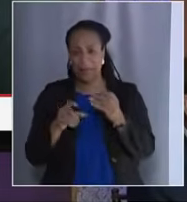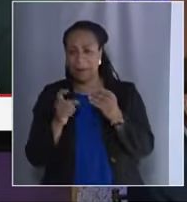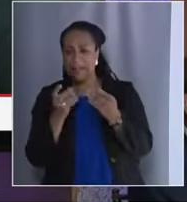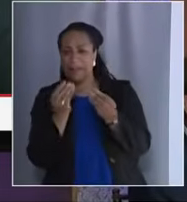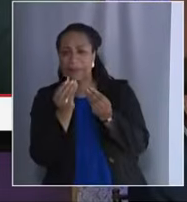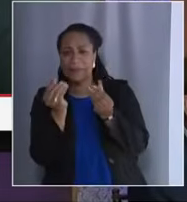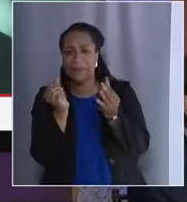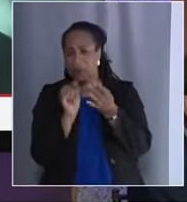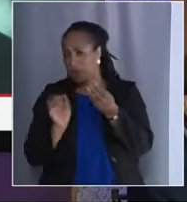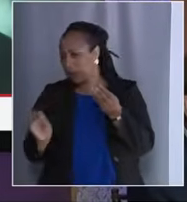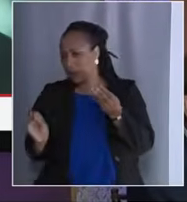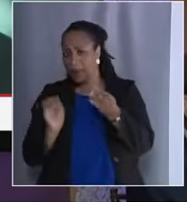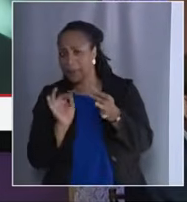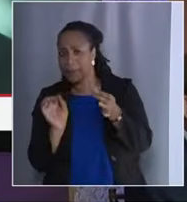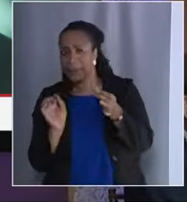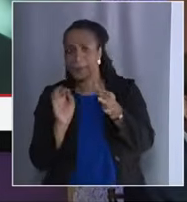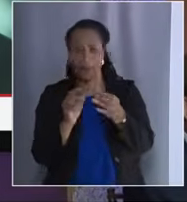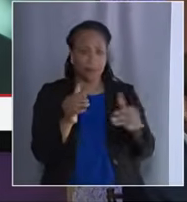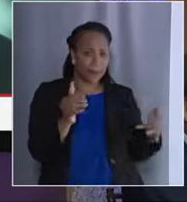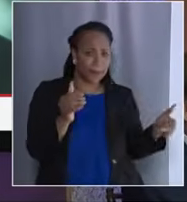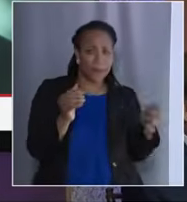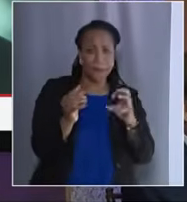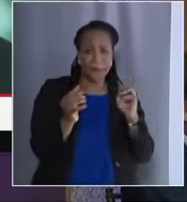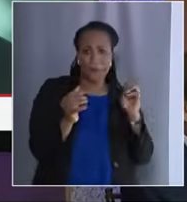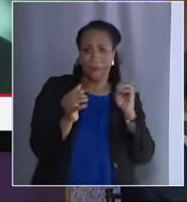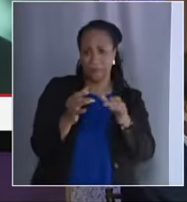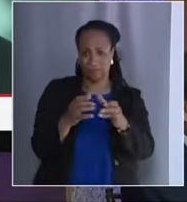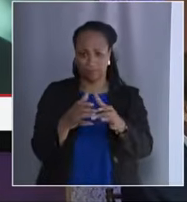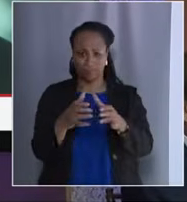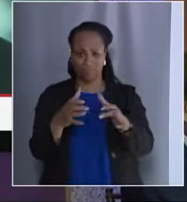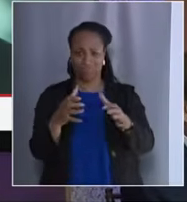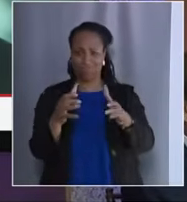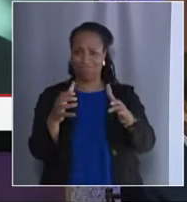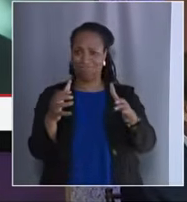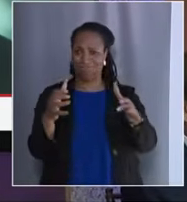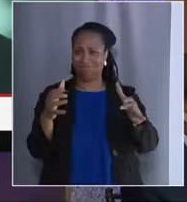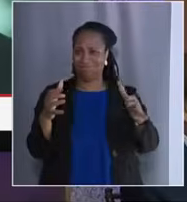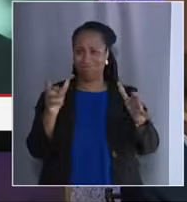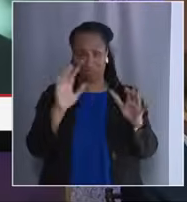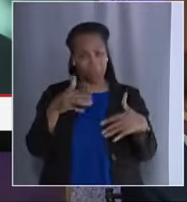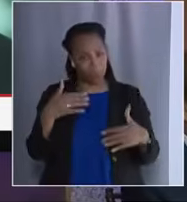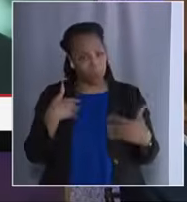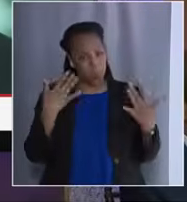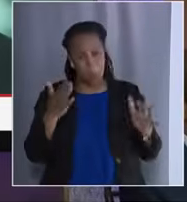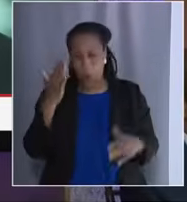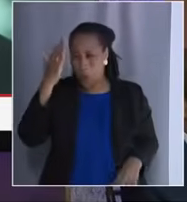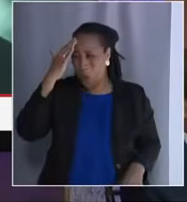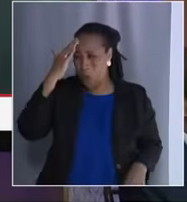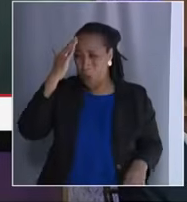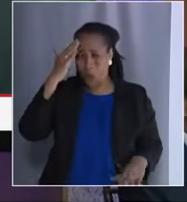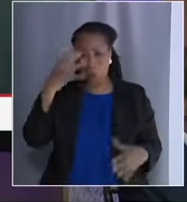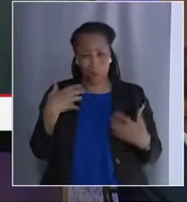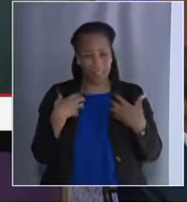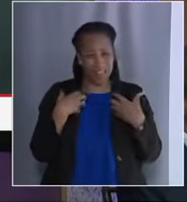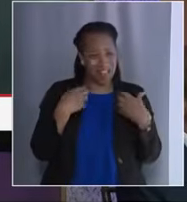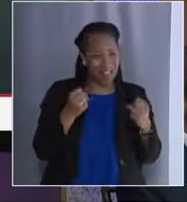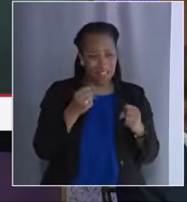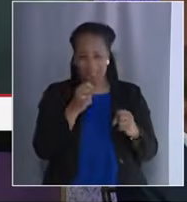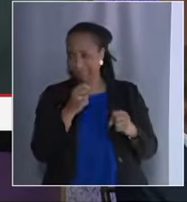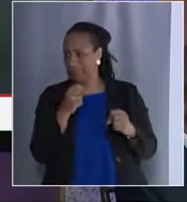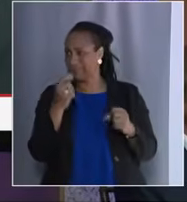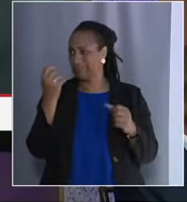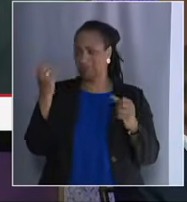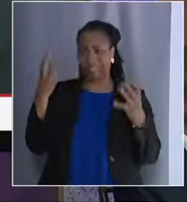that we're prepared for it. We know that if we are improving health, we have to have all types of disciplines at the table to help stimulate